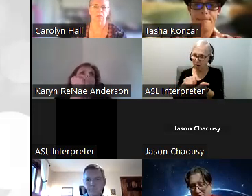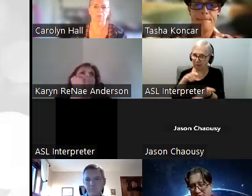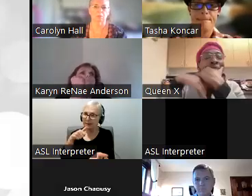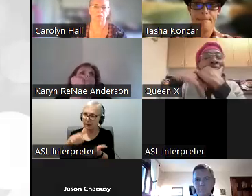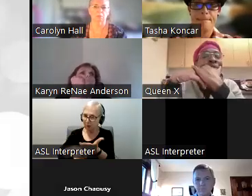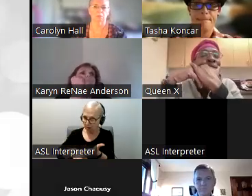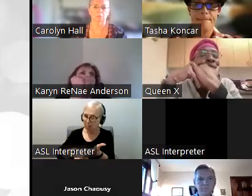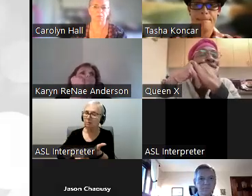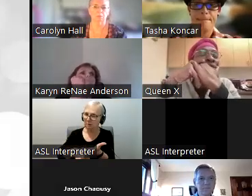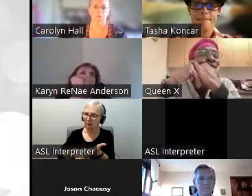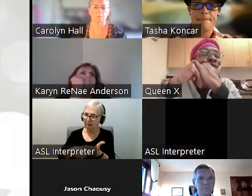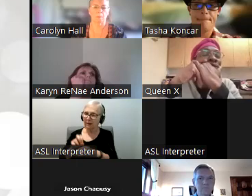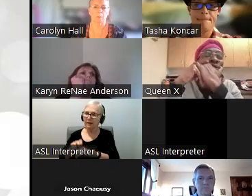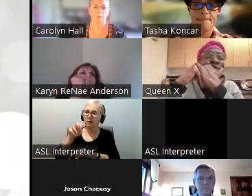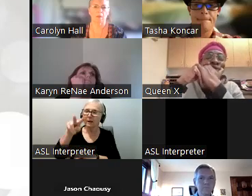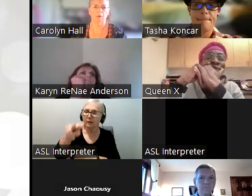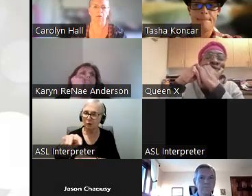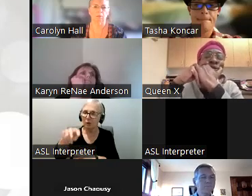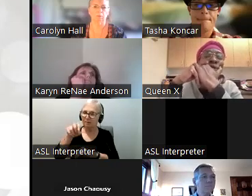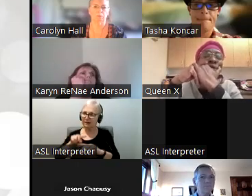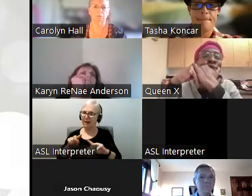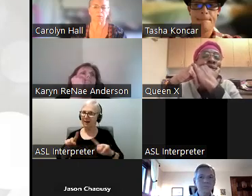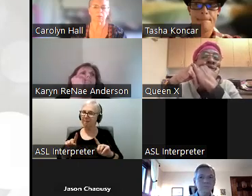around this. I think it kind of jumps ahead to kind of talking about